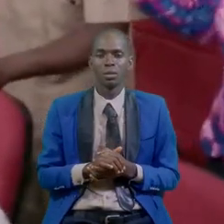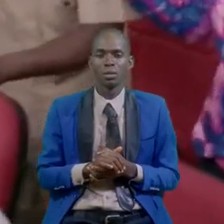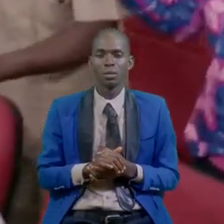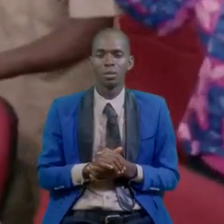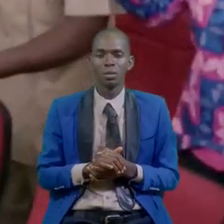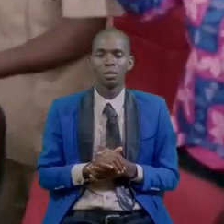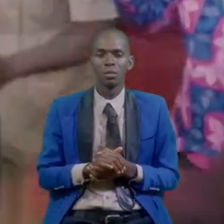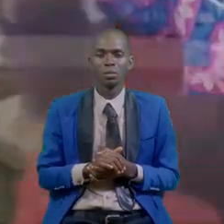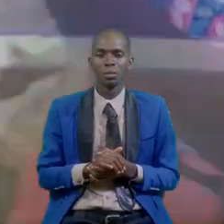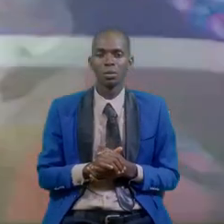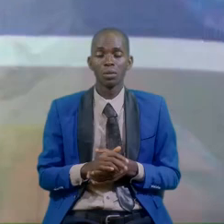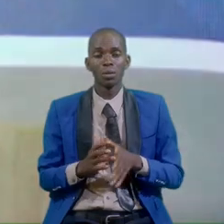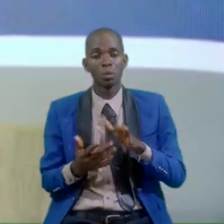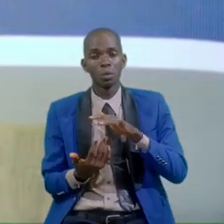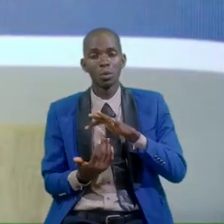Burn